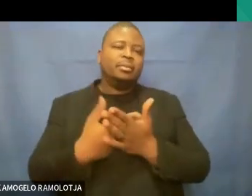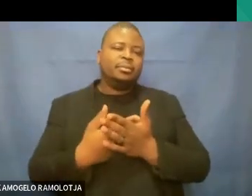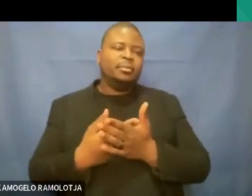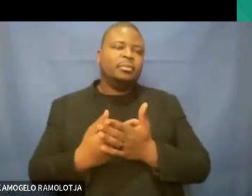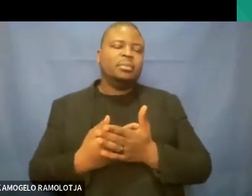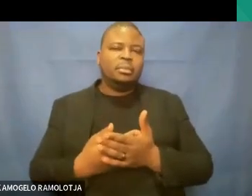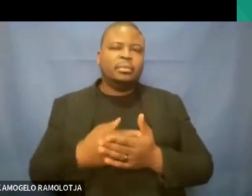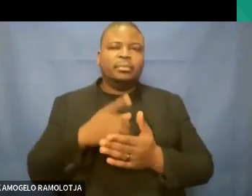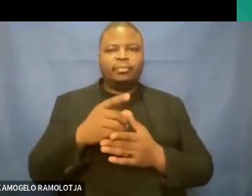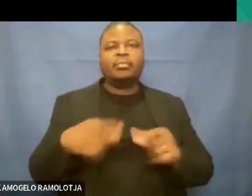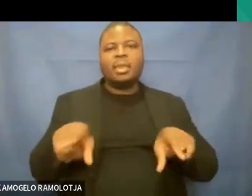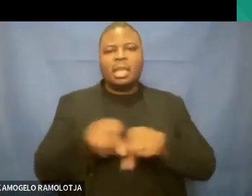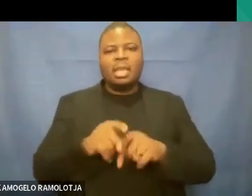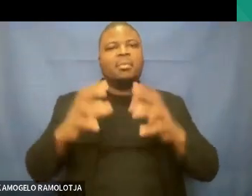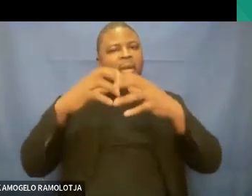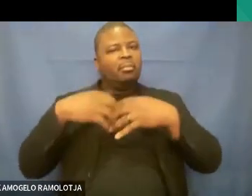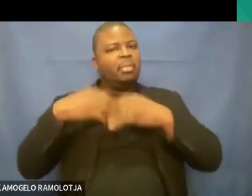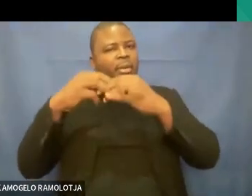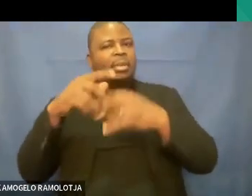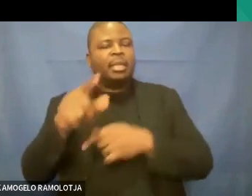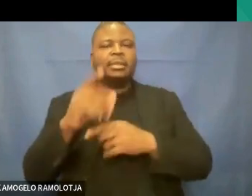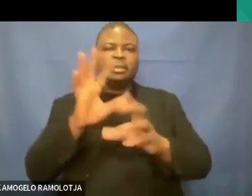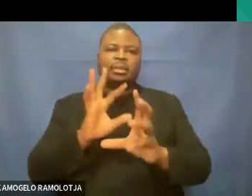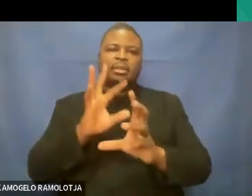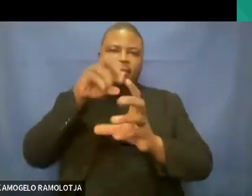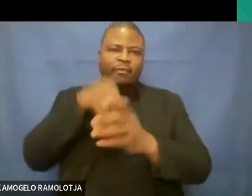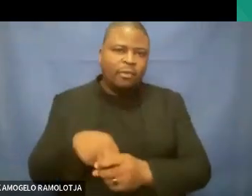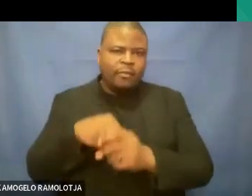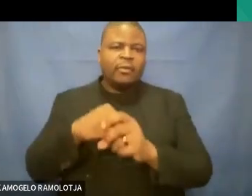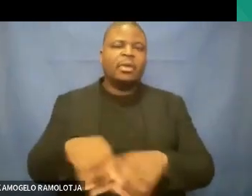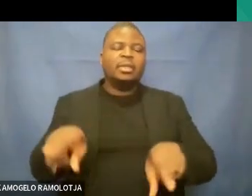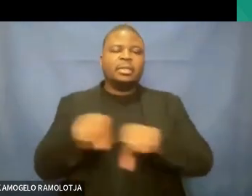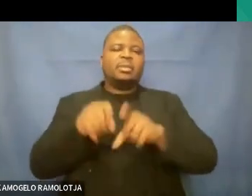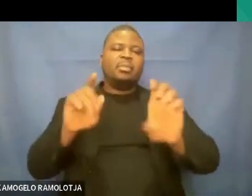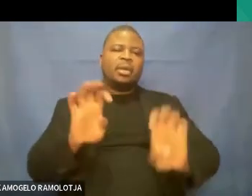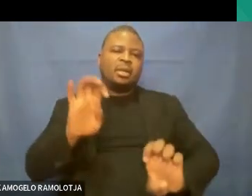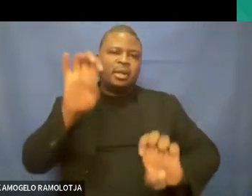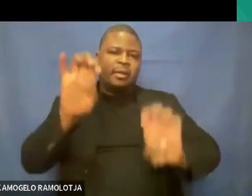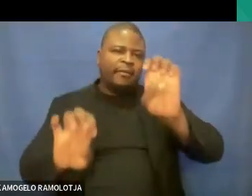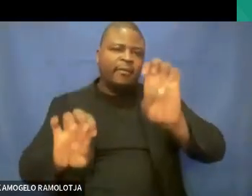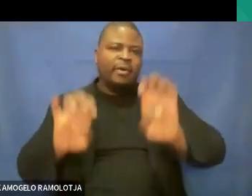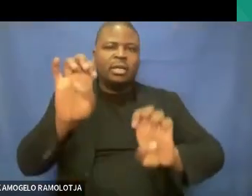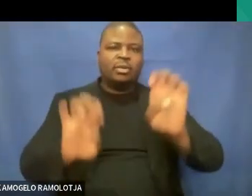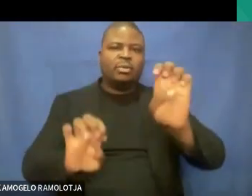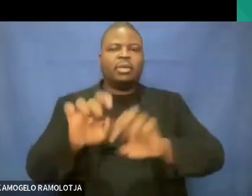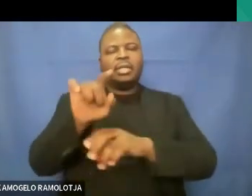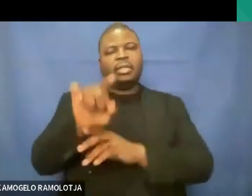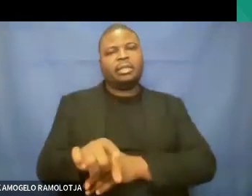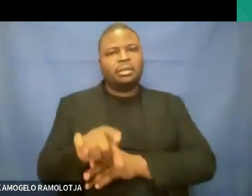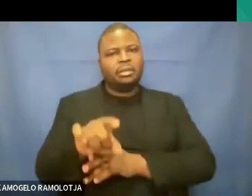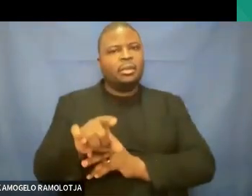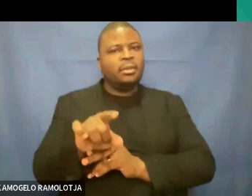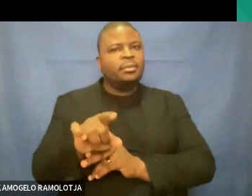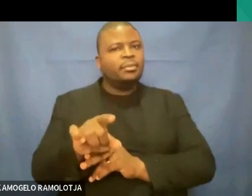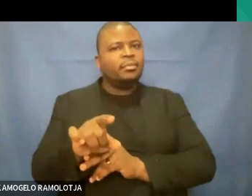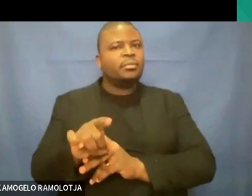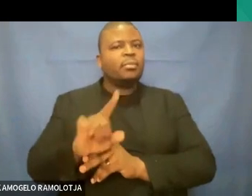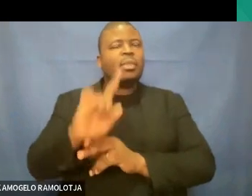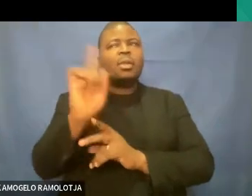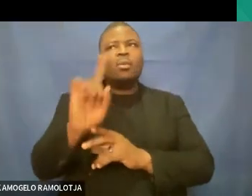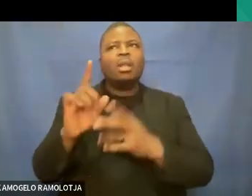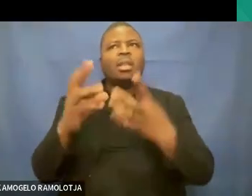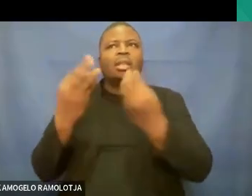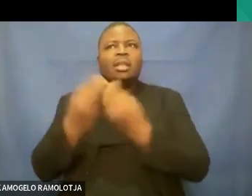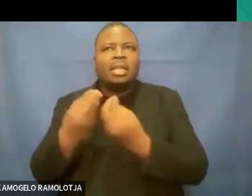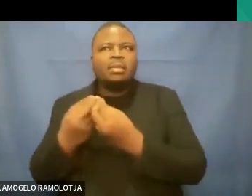we implement them, we involve them, and when we evaluate, we are able to say what are the things that work and don't work